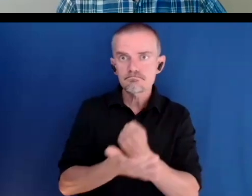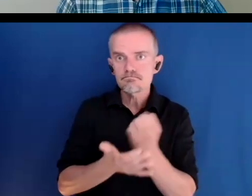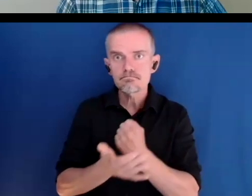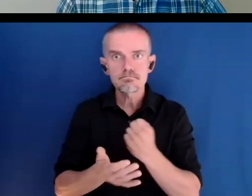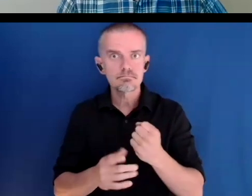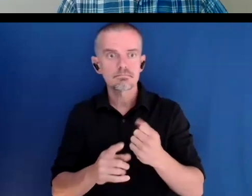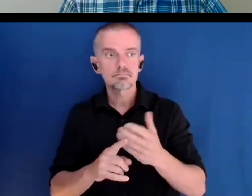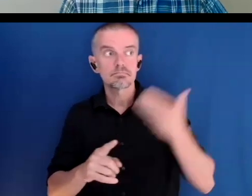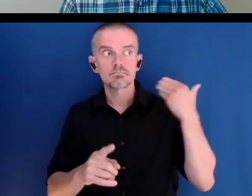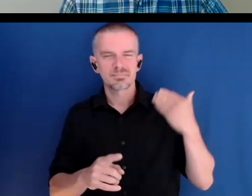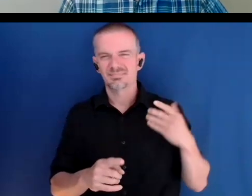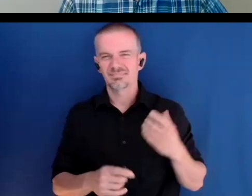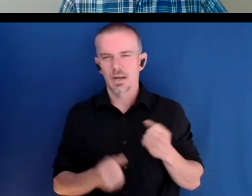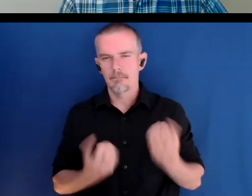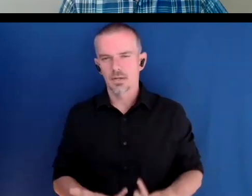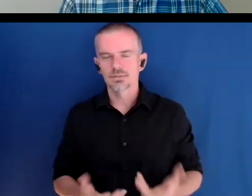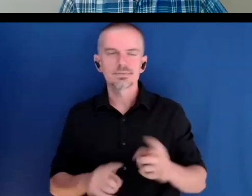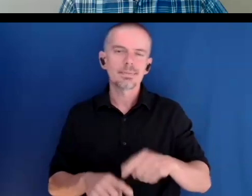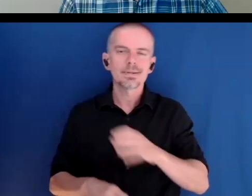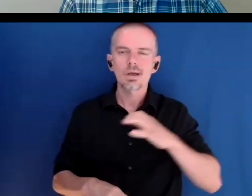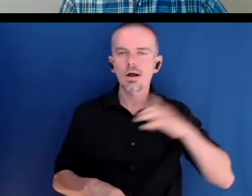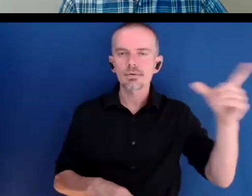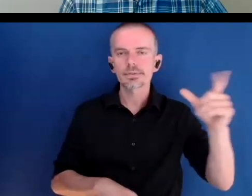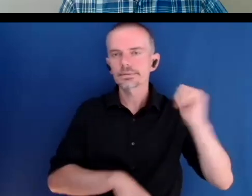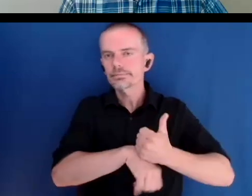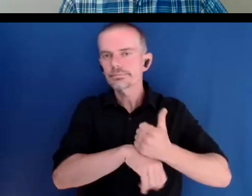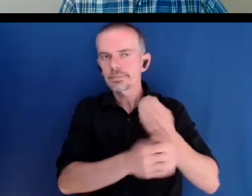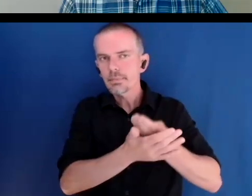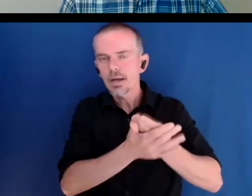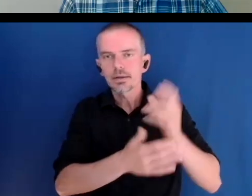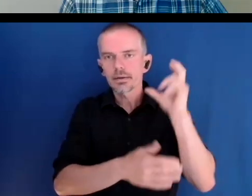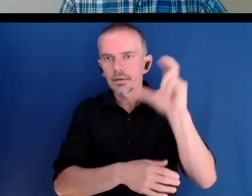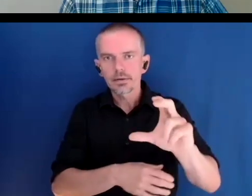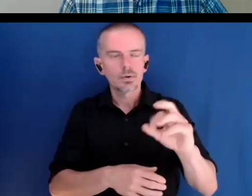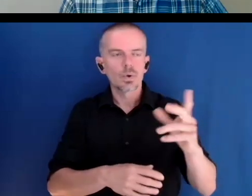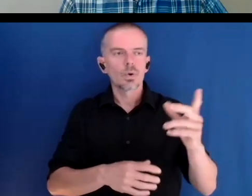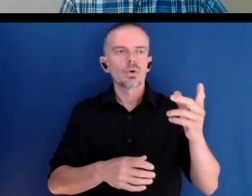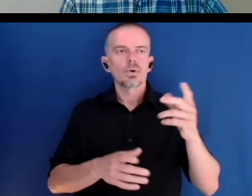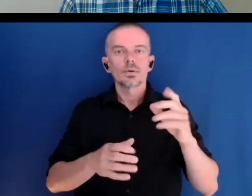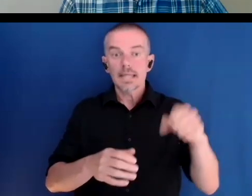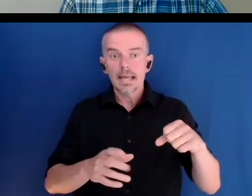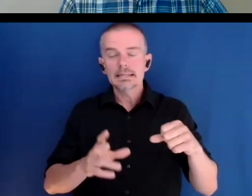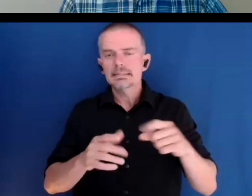Congress authorizing new programs and money, and then those sunset and don't get reauthorized.